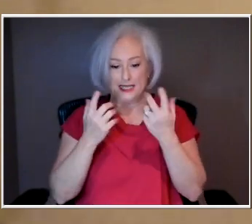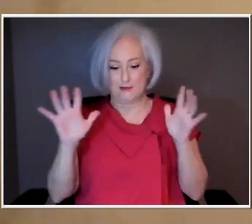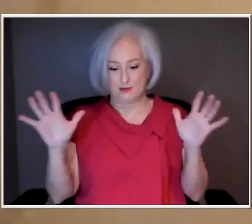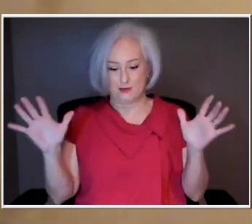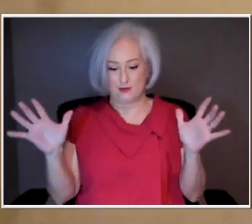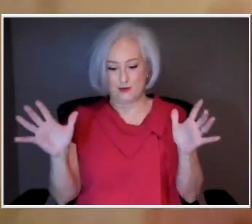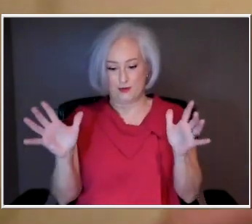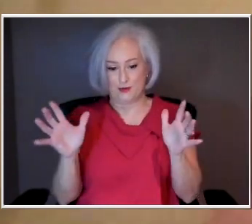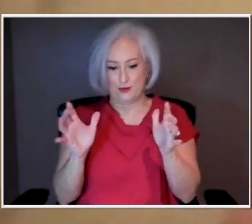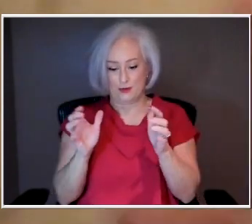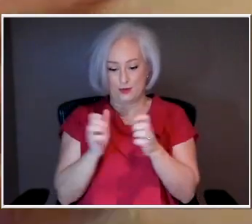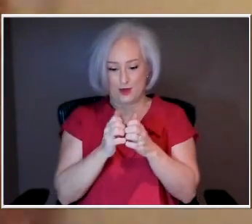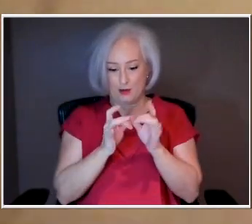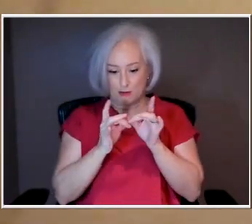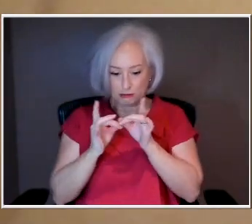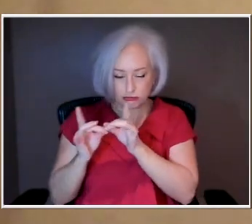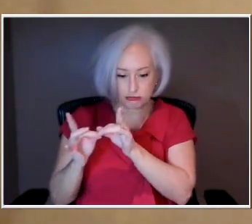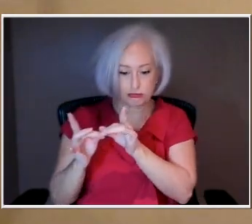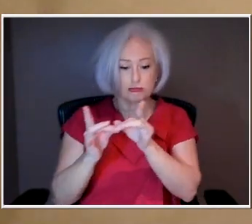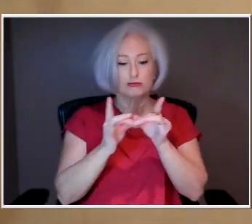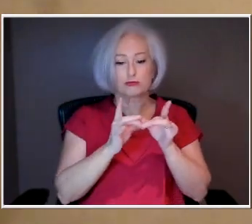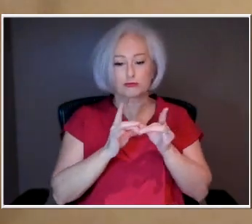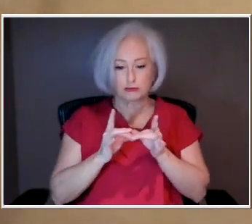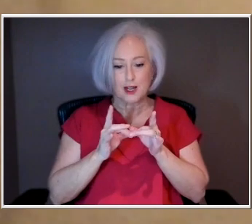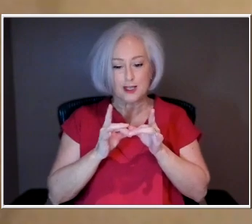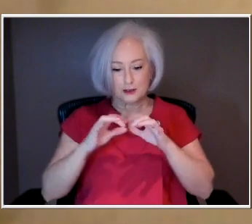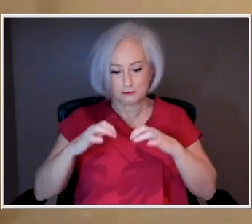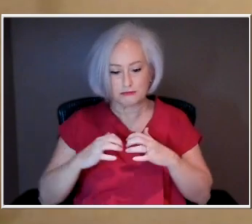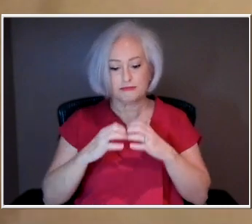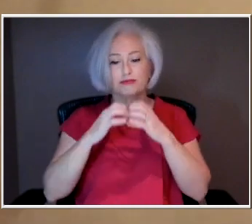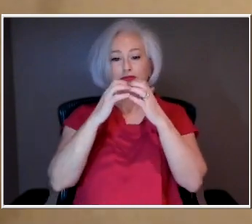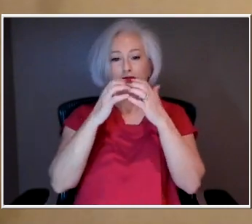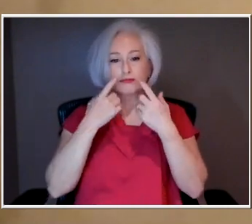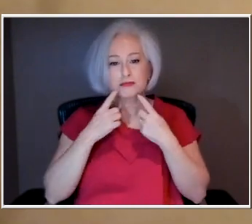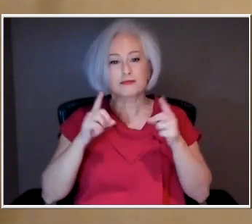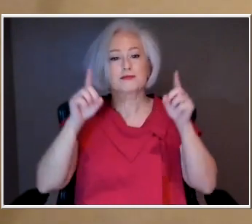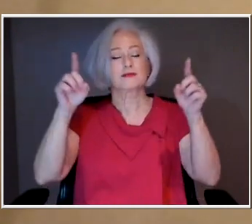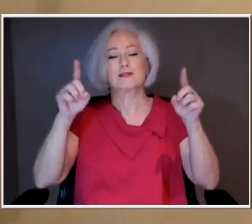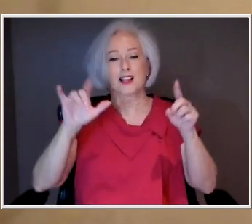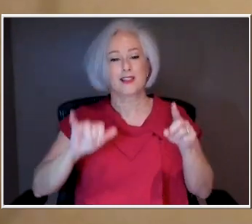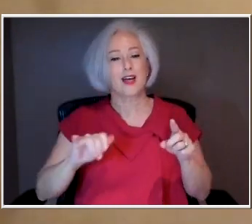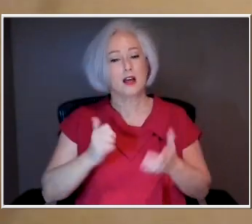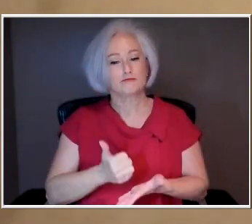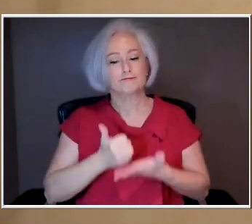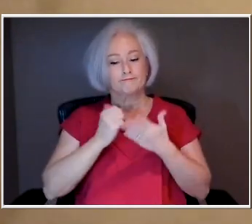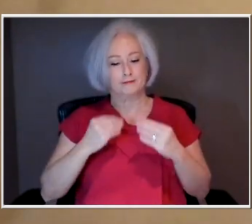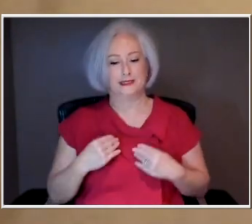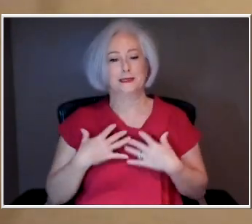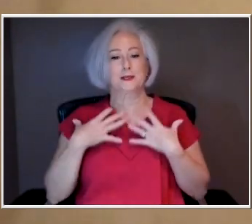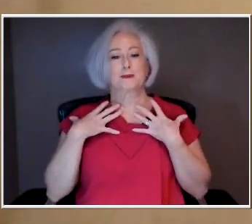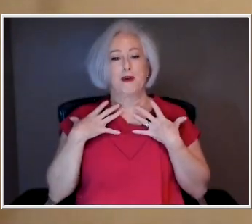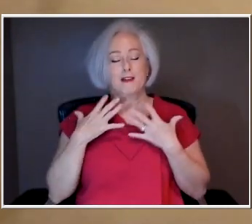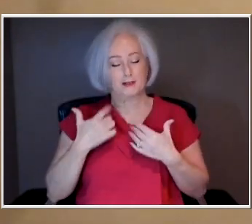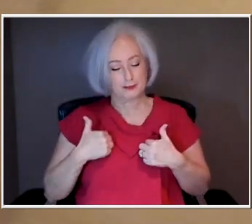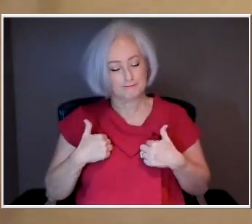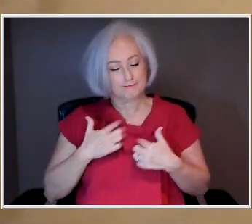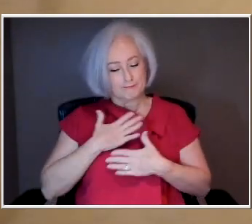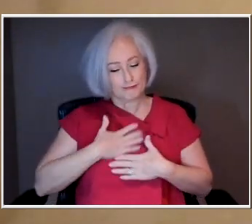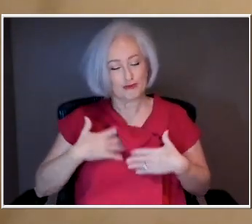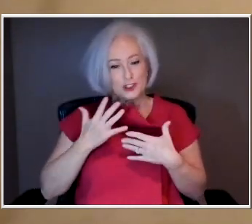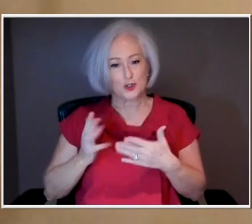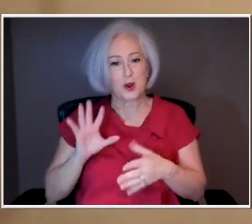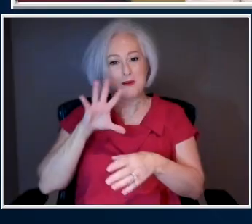but each team's different. Each team has its strengths and weaknesses and different challenges. And I think to see the team come together and kind